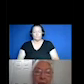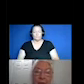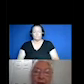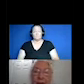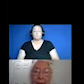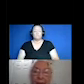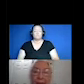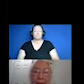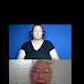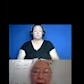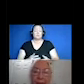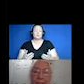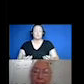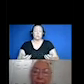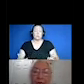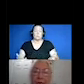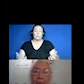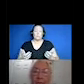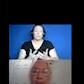So aligning